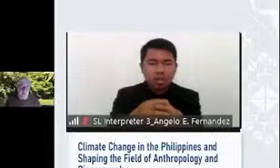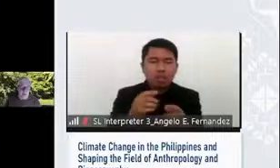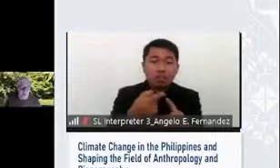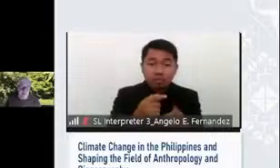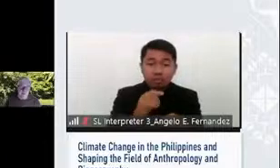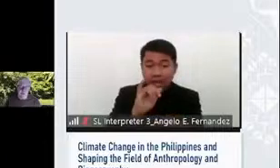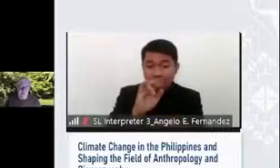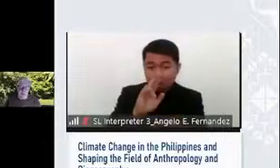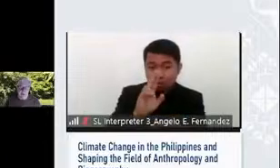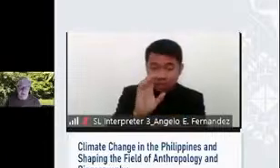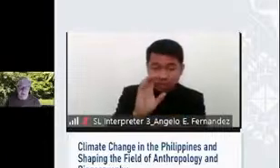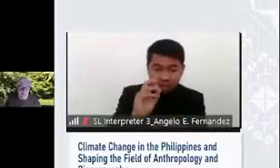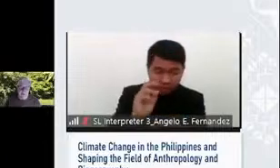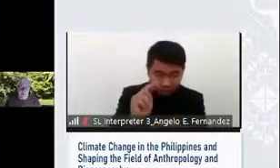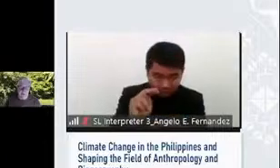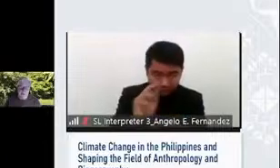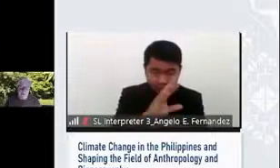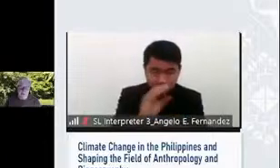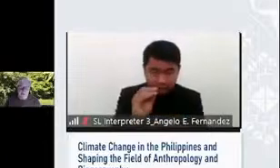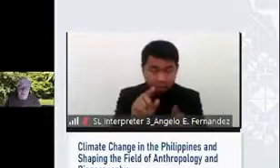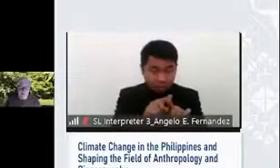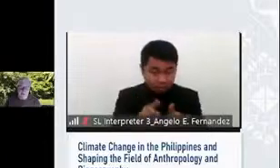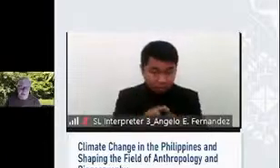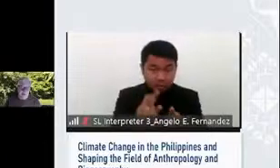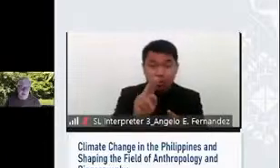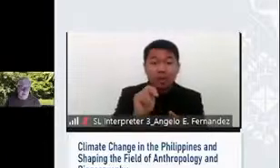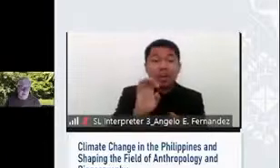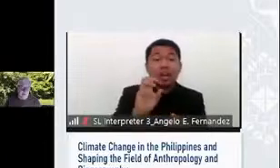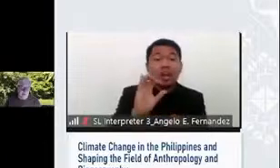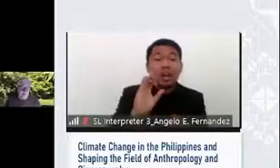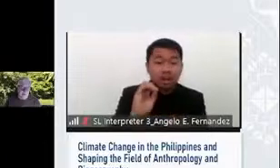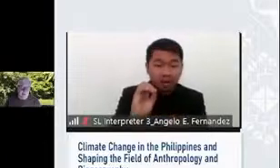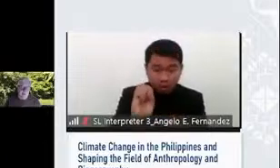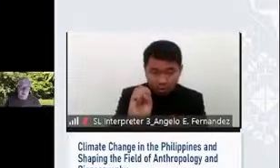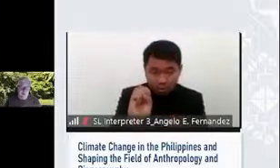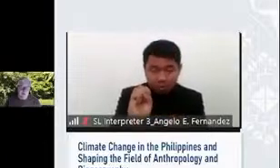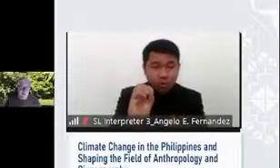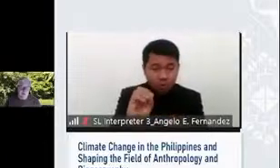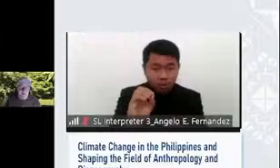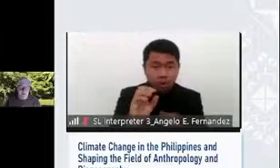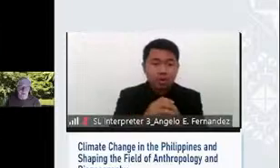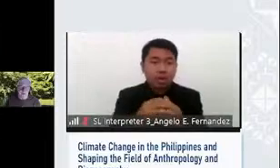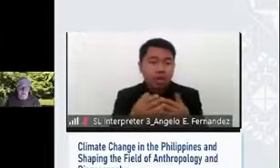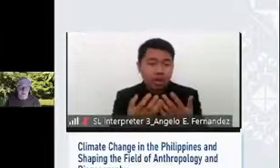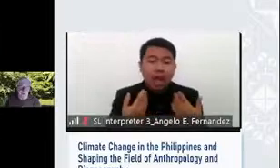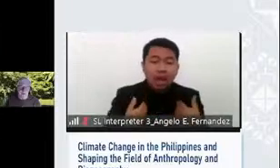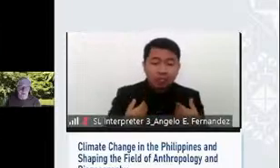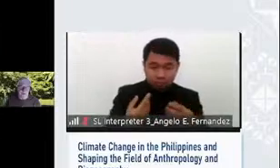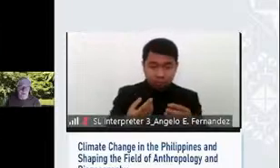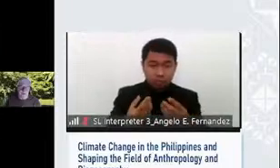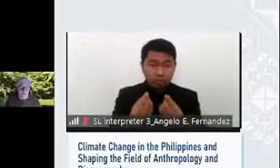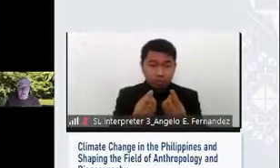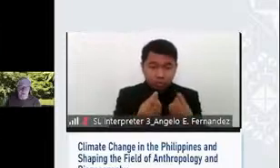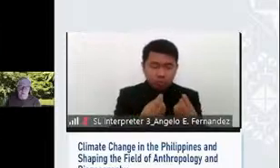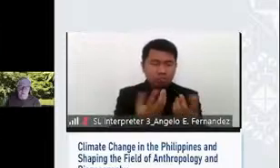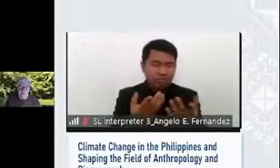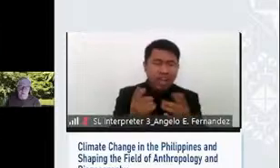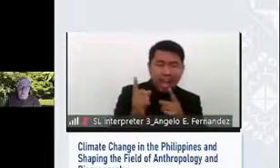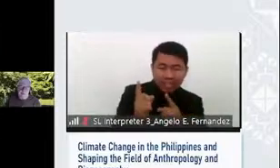organizations for the UNESCO World Heritage Program is highlighting sustainable community practices and solutions that work to preserve